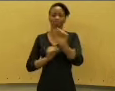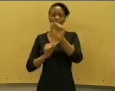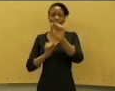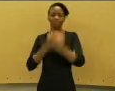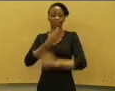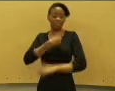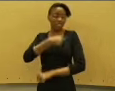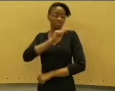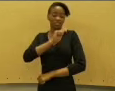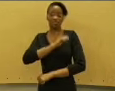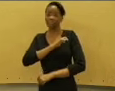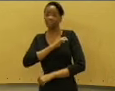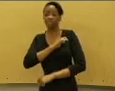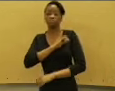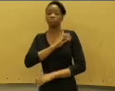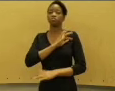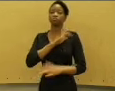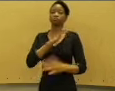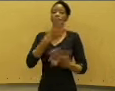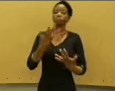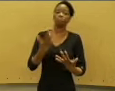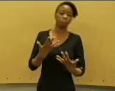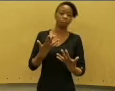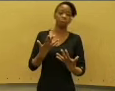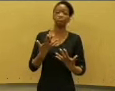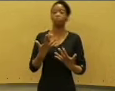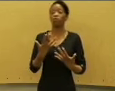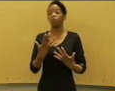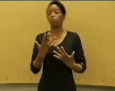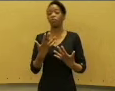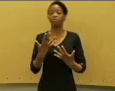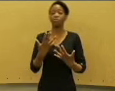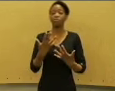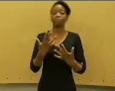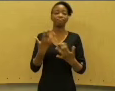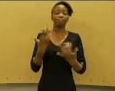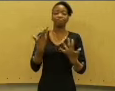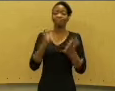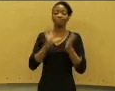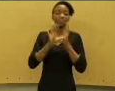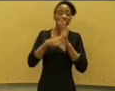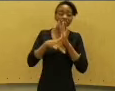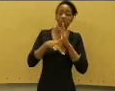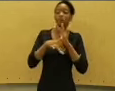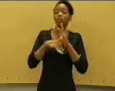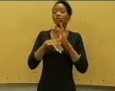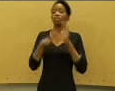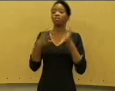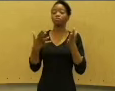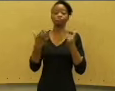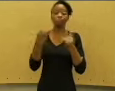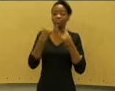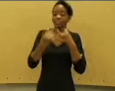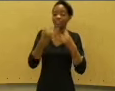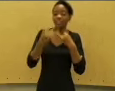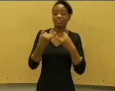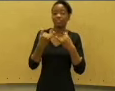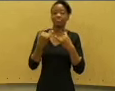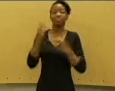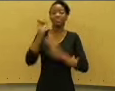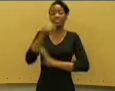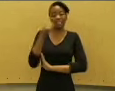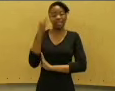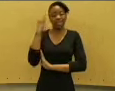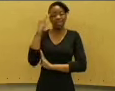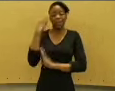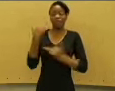from, you know, online, but going outside, I'm hoping that the conversations keep going. It's unfortunate that we have to be